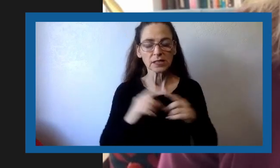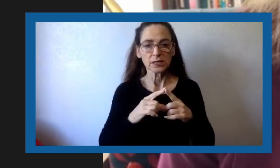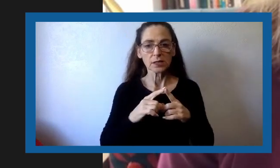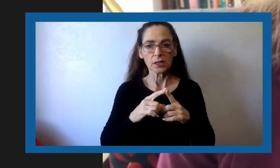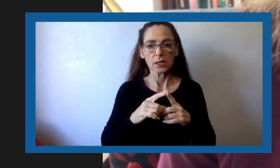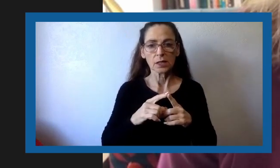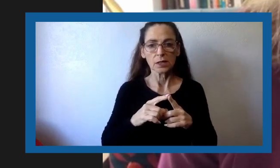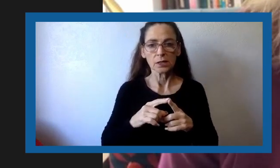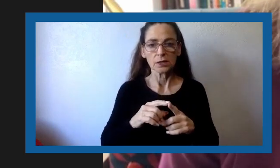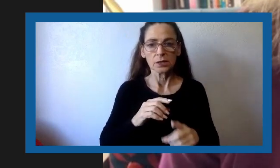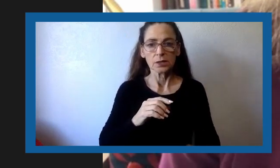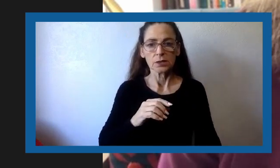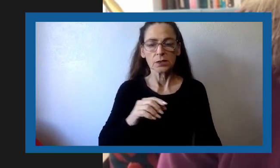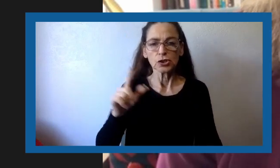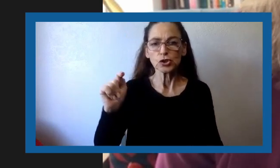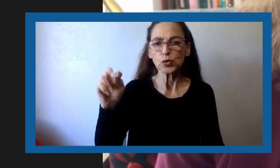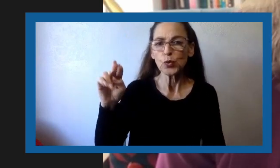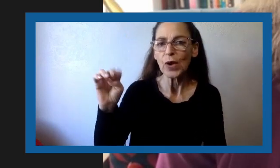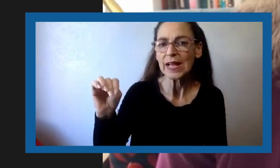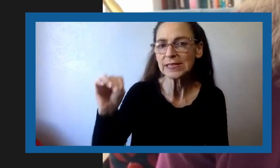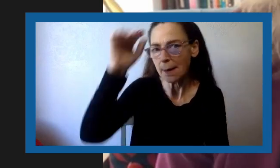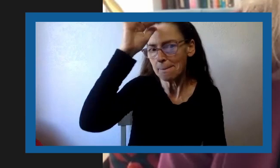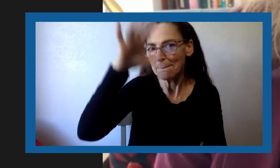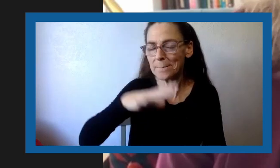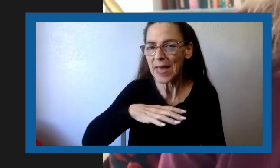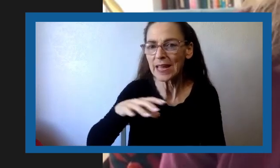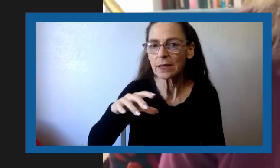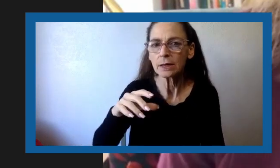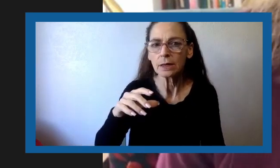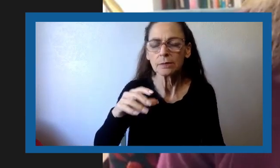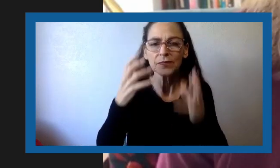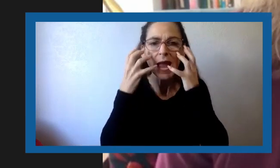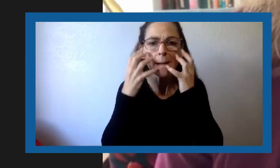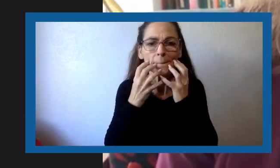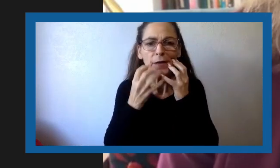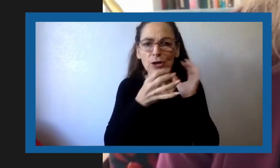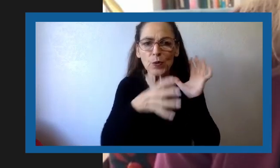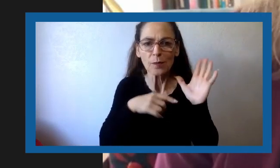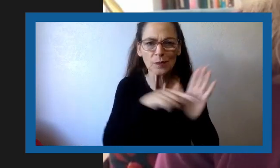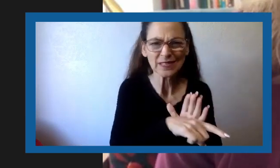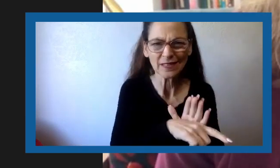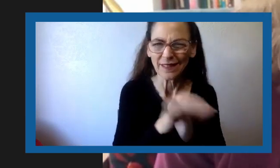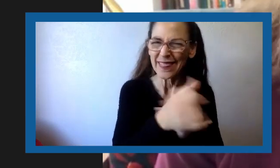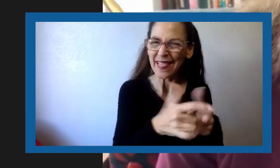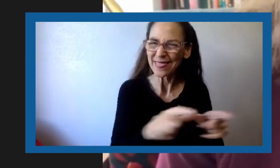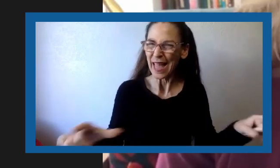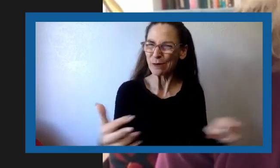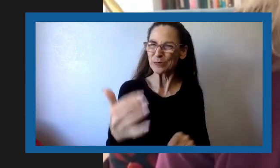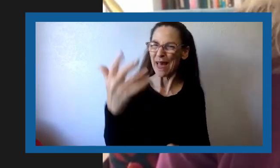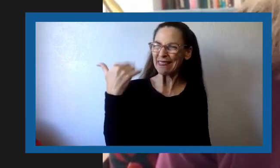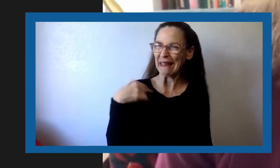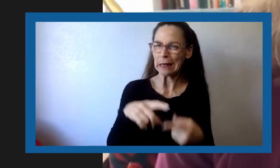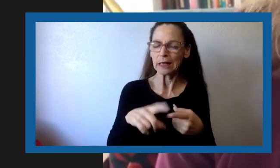or trans masculine people, it would be a bearded woman was killed, this sort of language. And so you learn